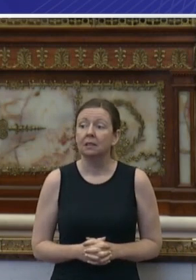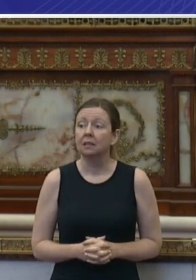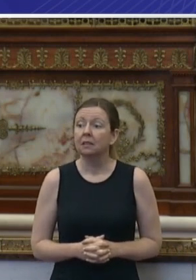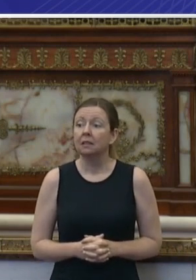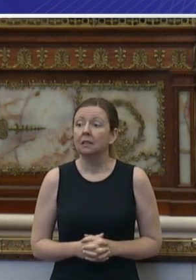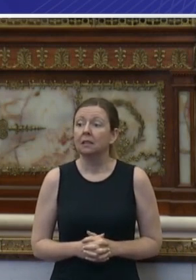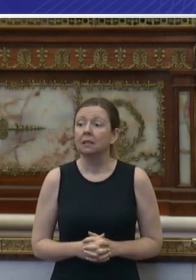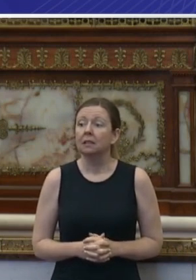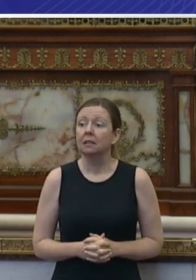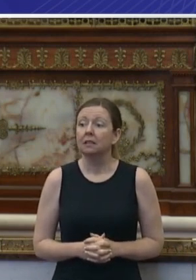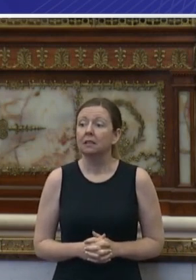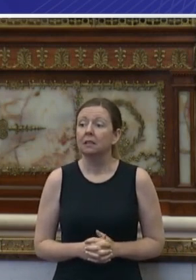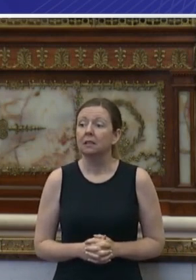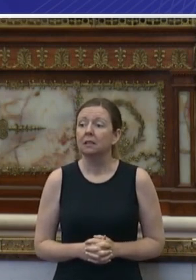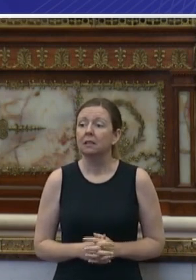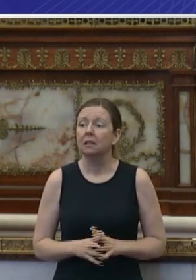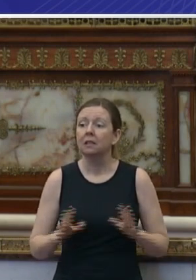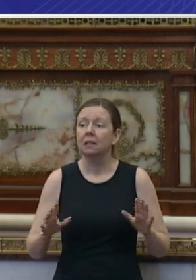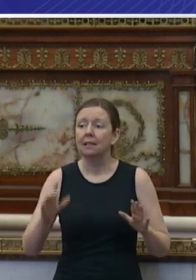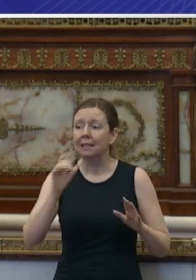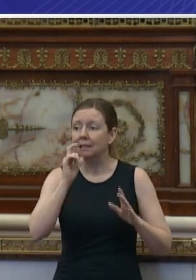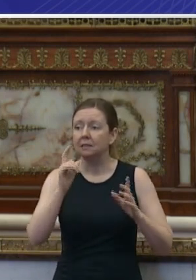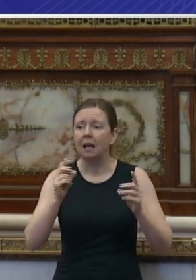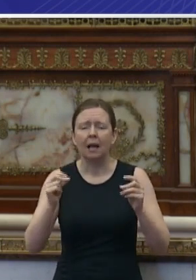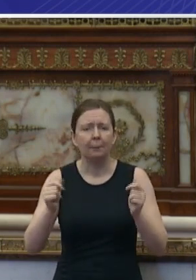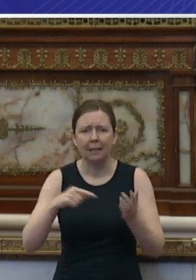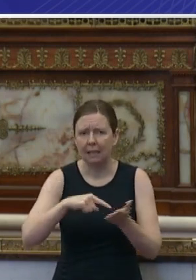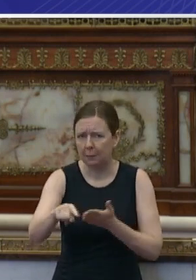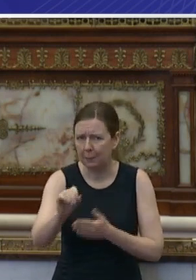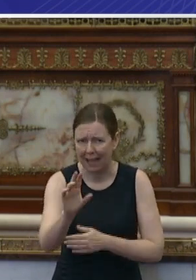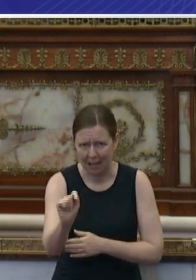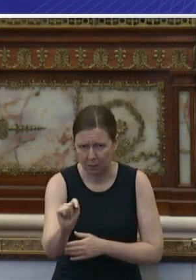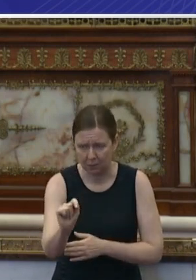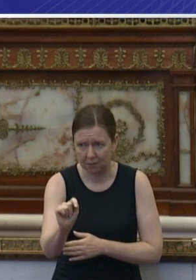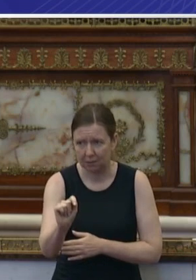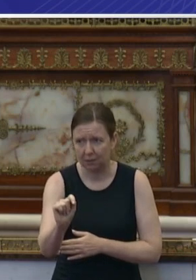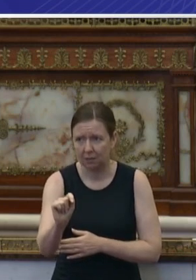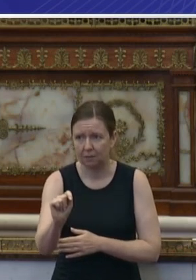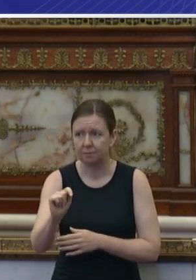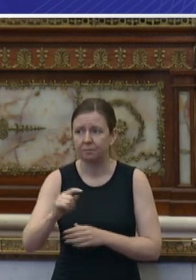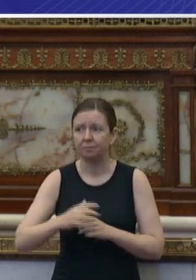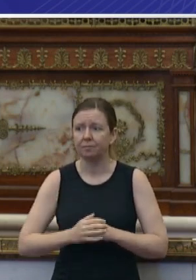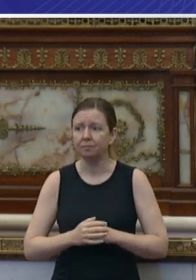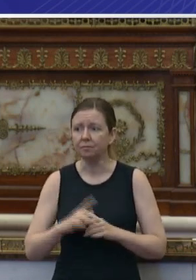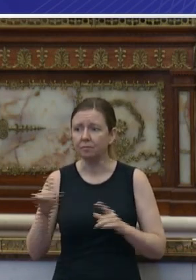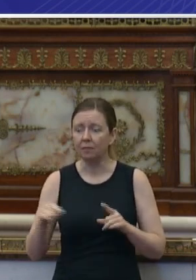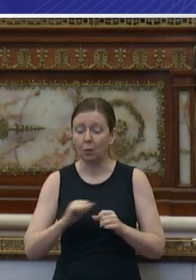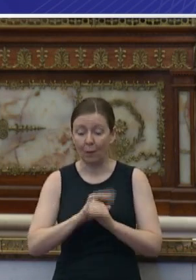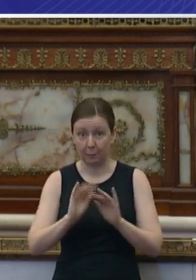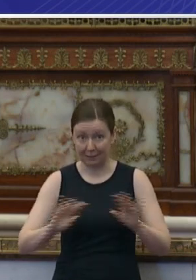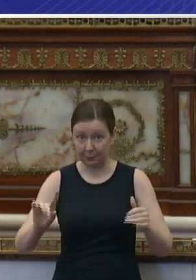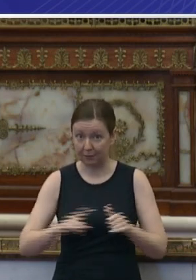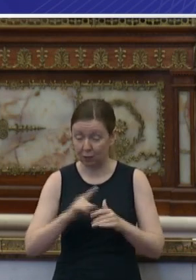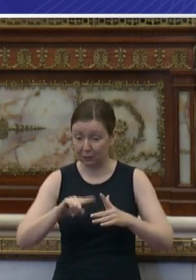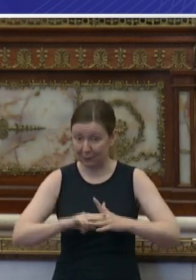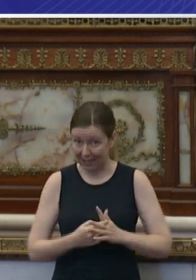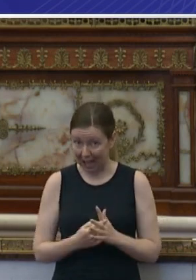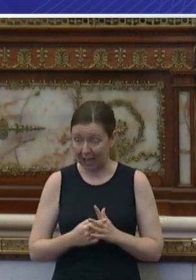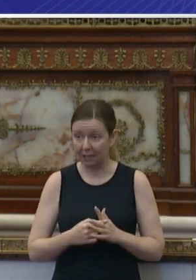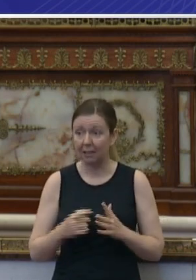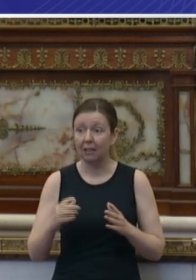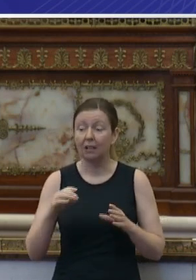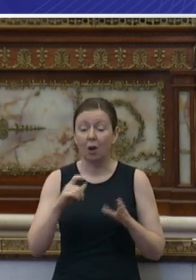it was due. It's not an immediate paid out. When the pandemic first began, there